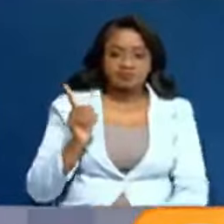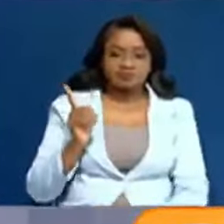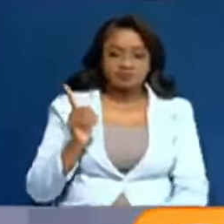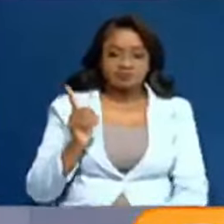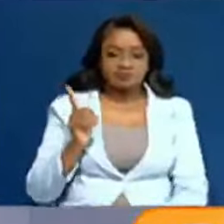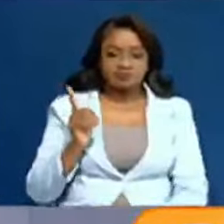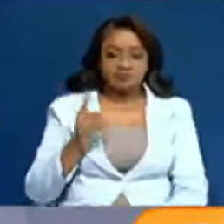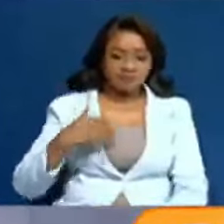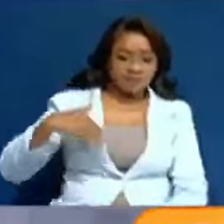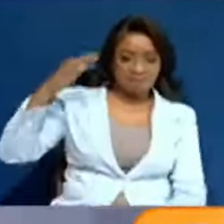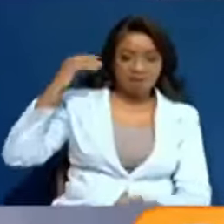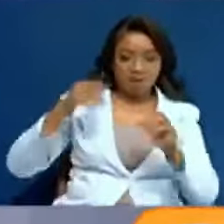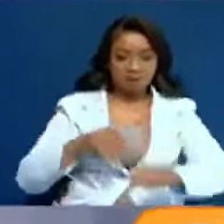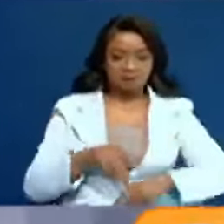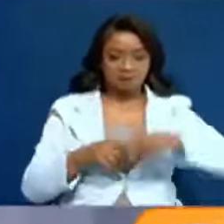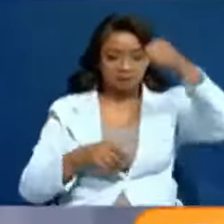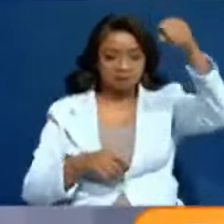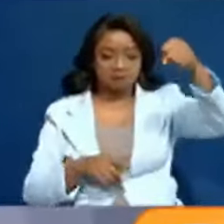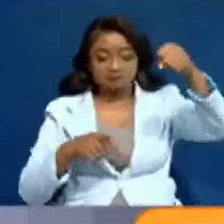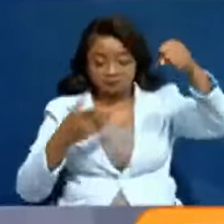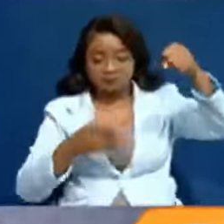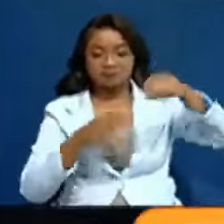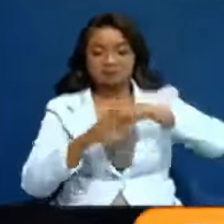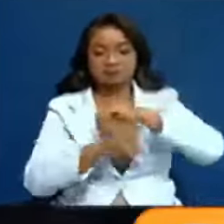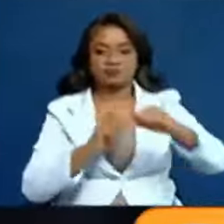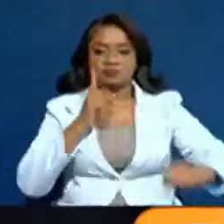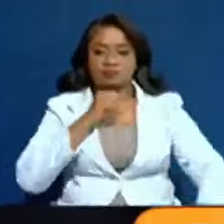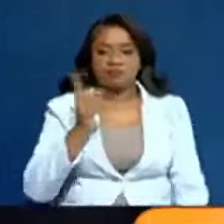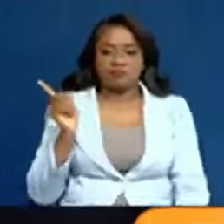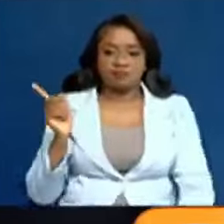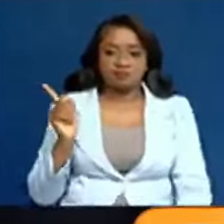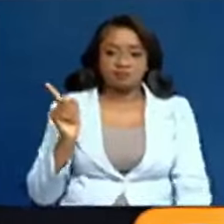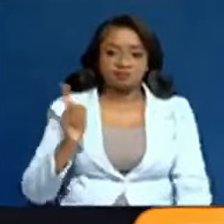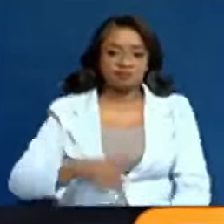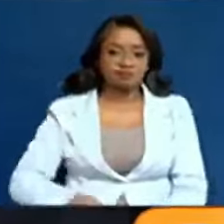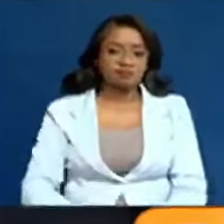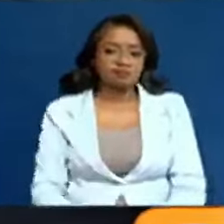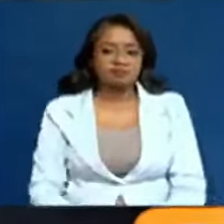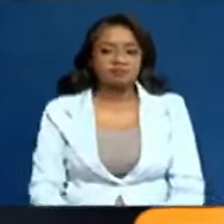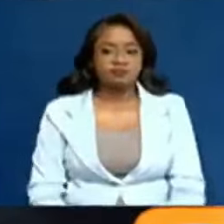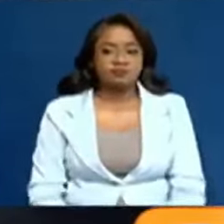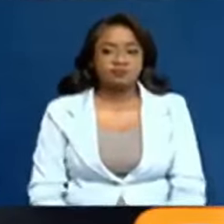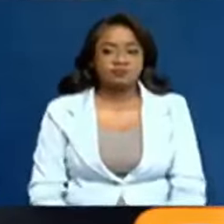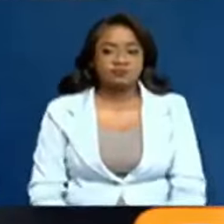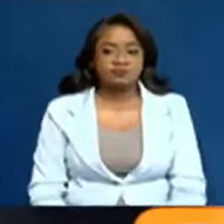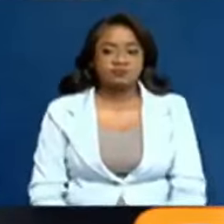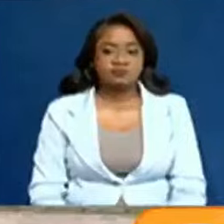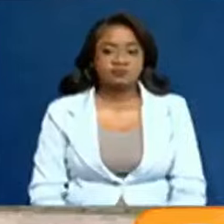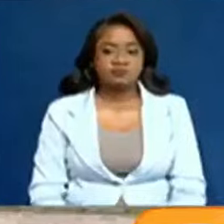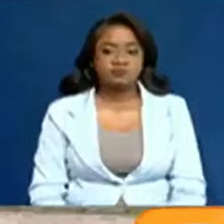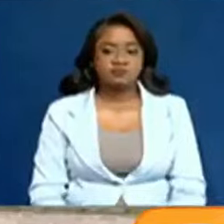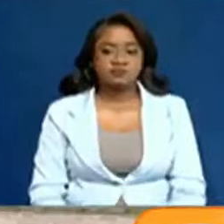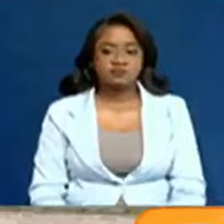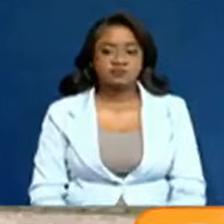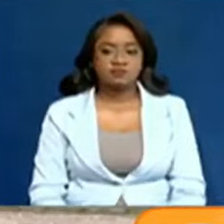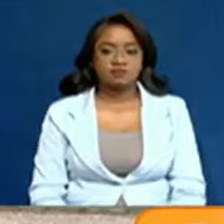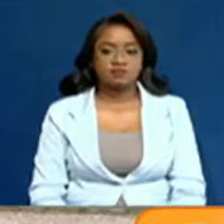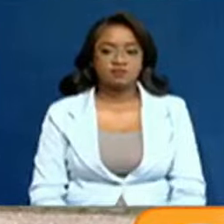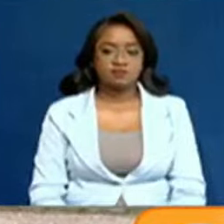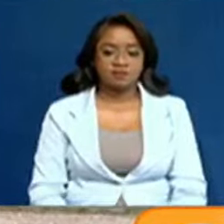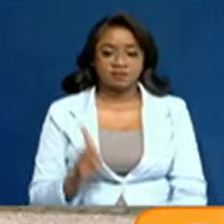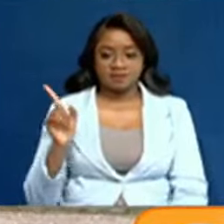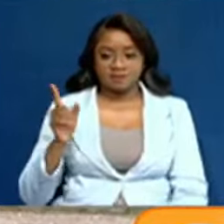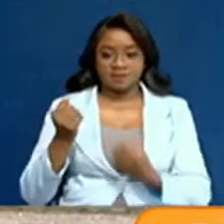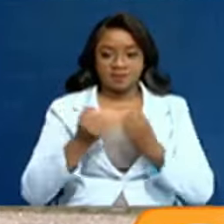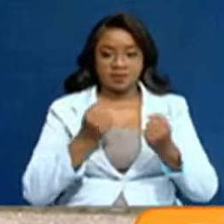This CCTV footage captures the moments before the theft of 1.7 million shillings from a car belonging to a